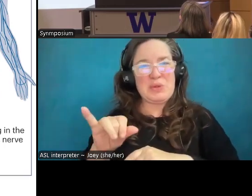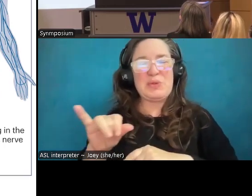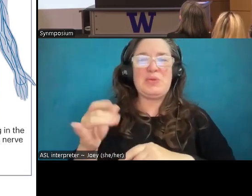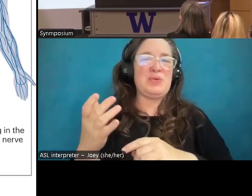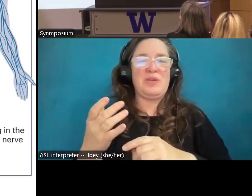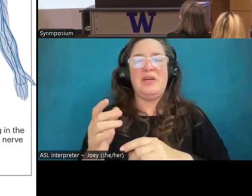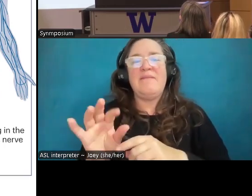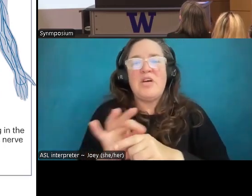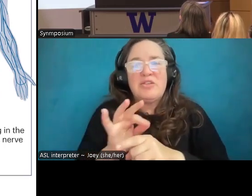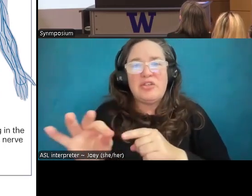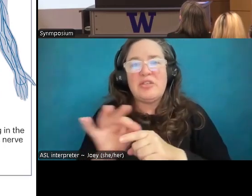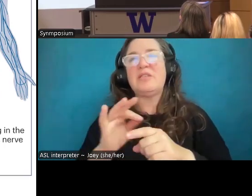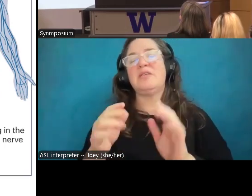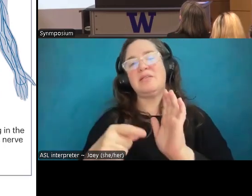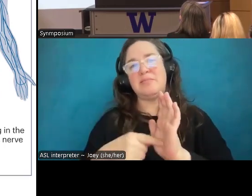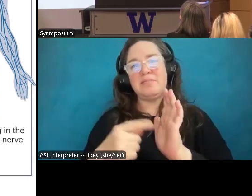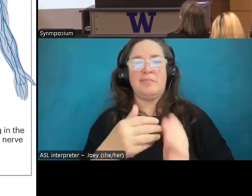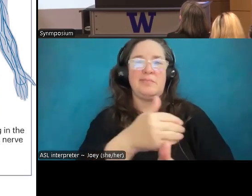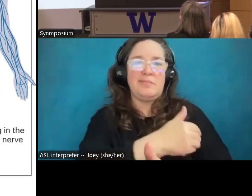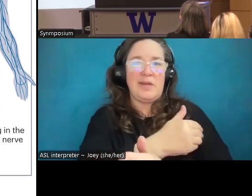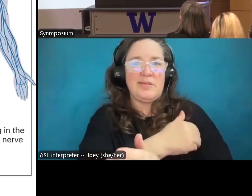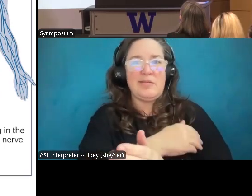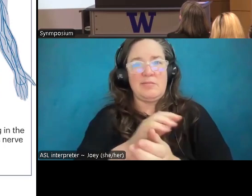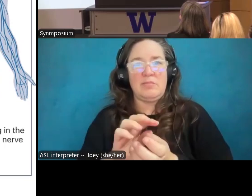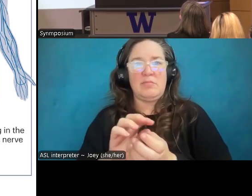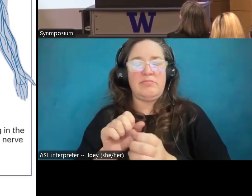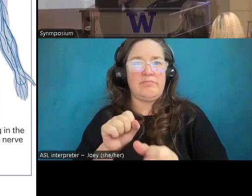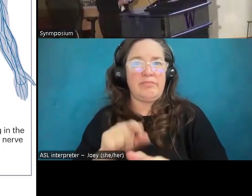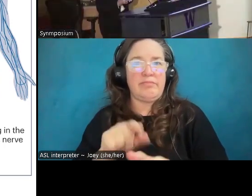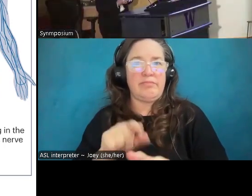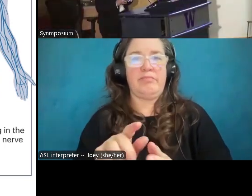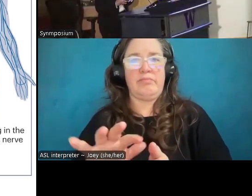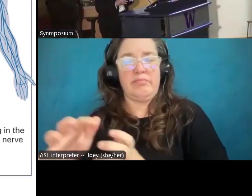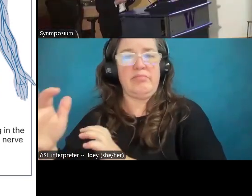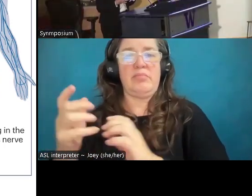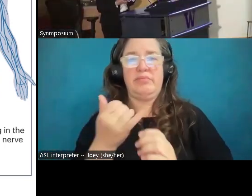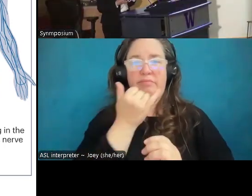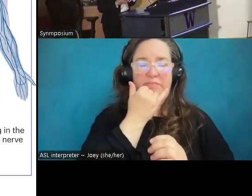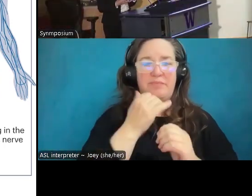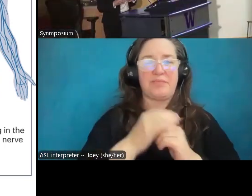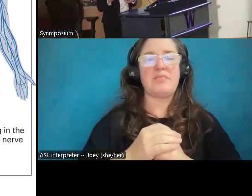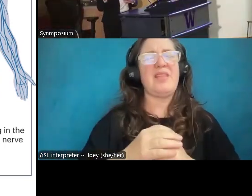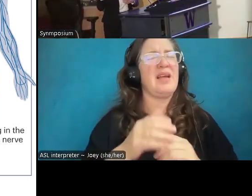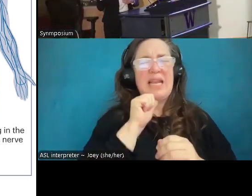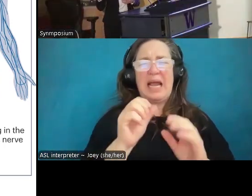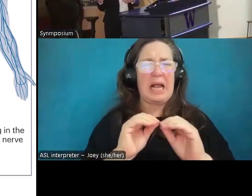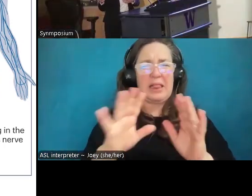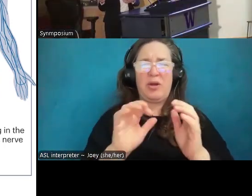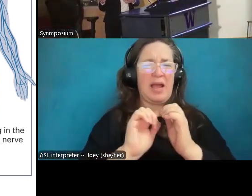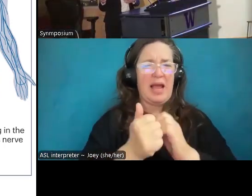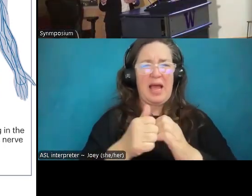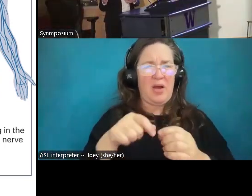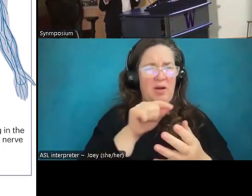and signs of muscle necrosis. But it's unclear how these different mechanisms interplay and whether there are